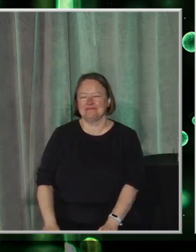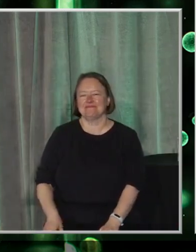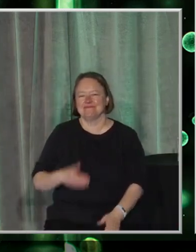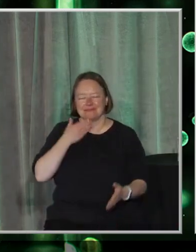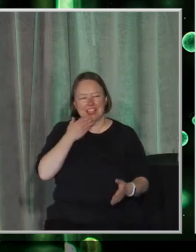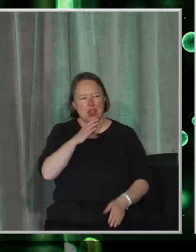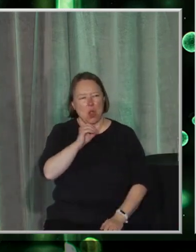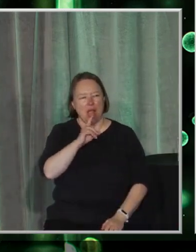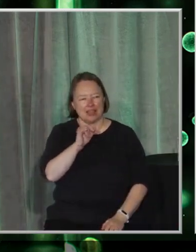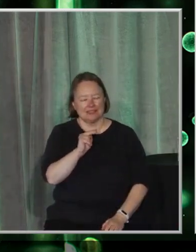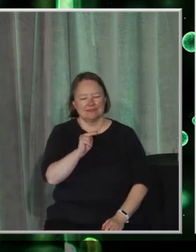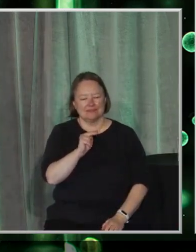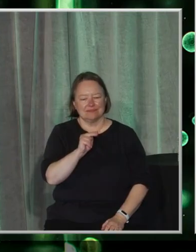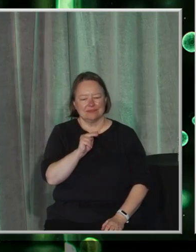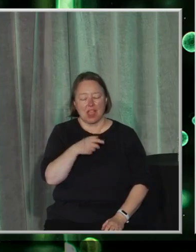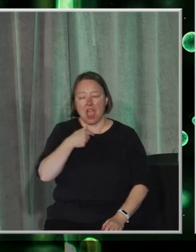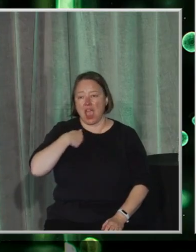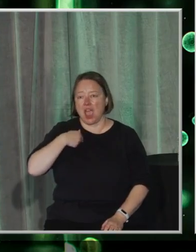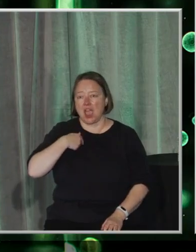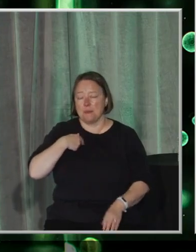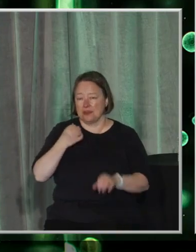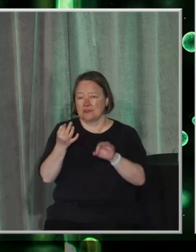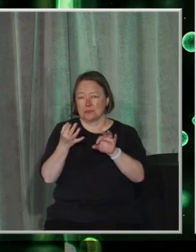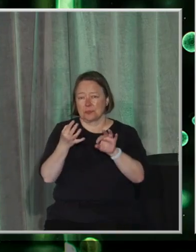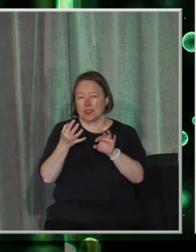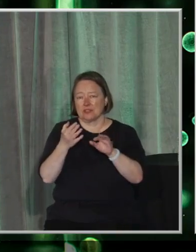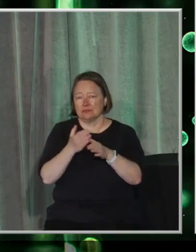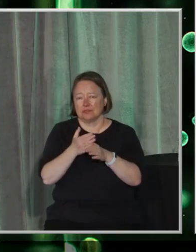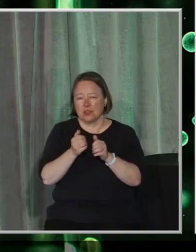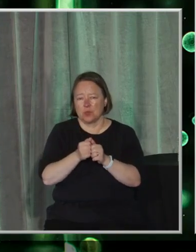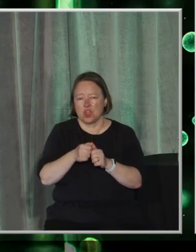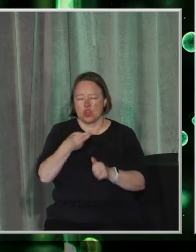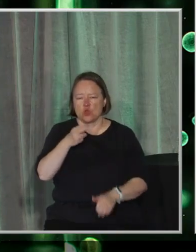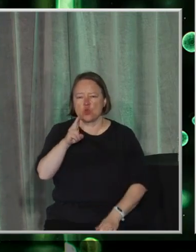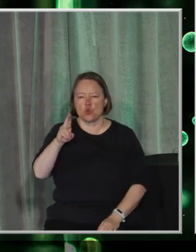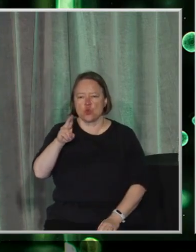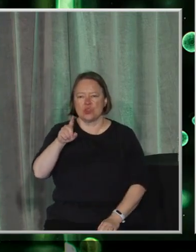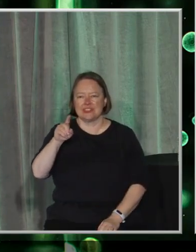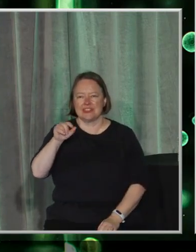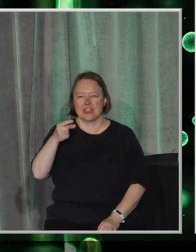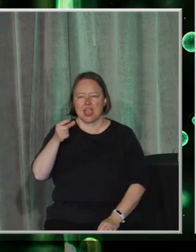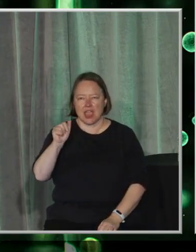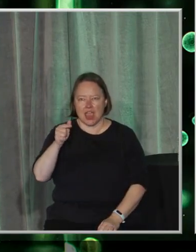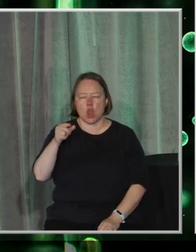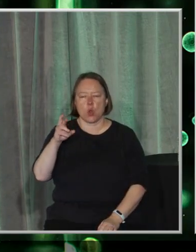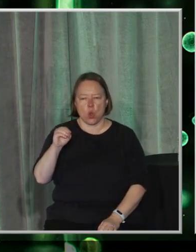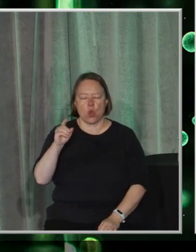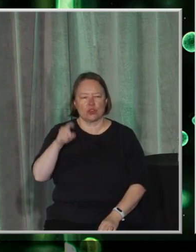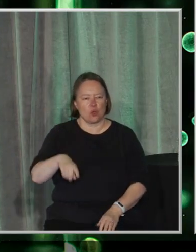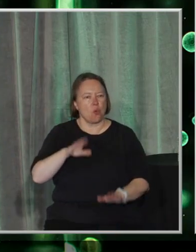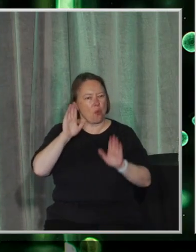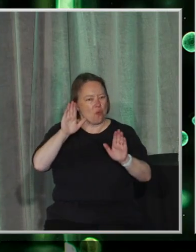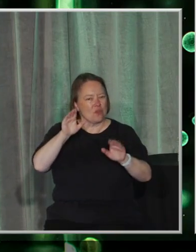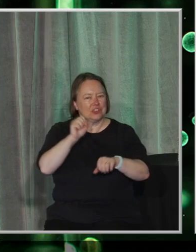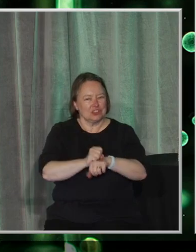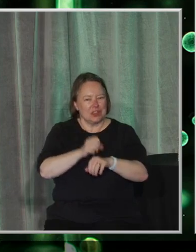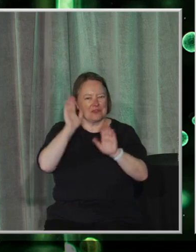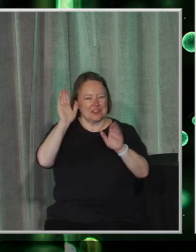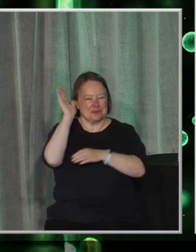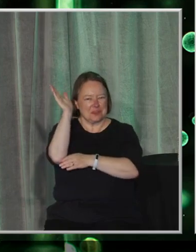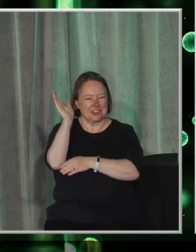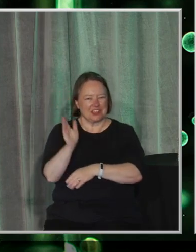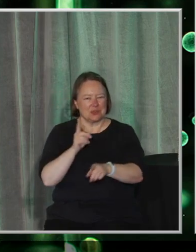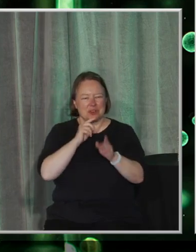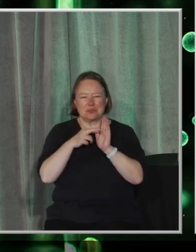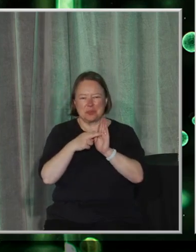Thanks, Colin. I'm going to give some feedback on Who's a Grow. So, Kalila, well done on a fantastic presentation. You